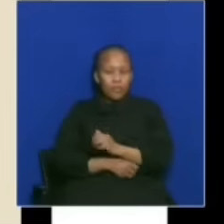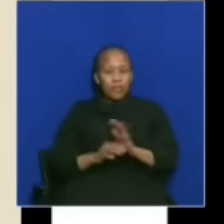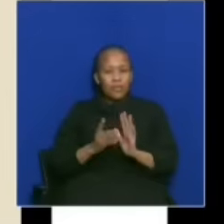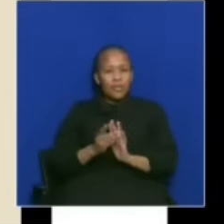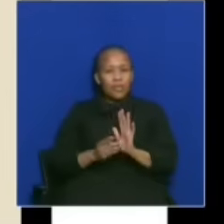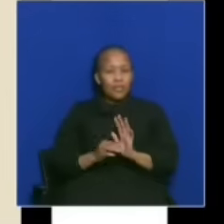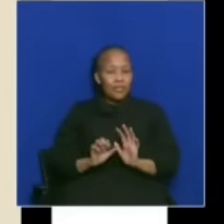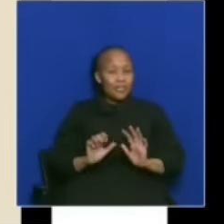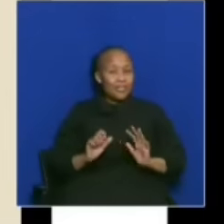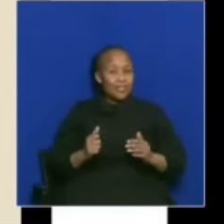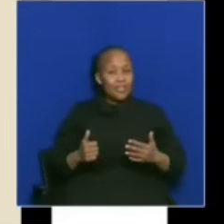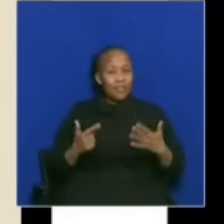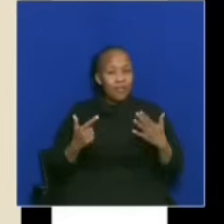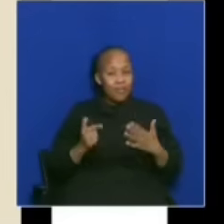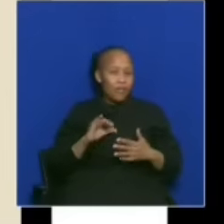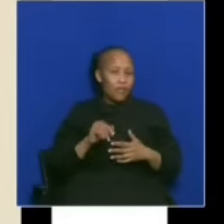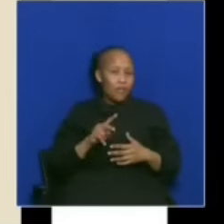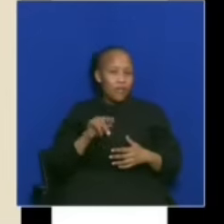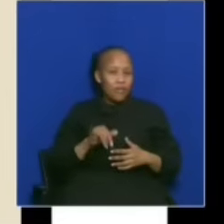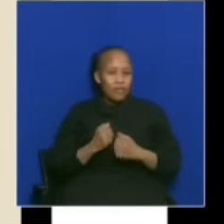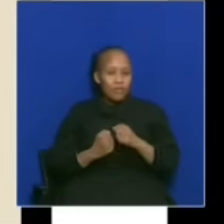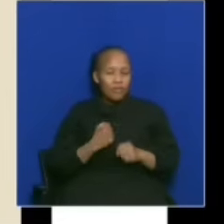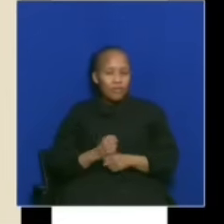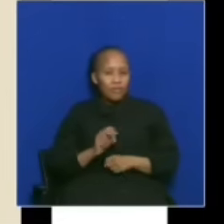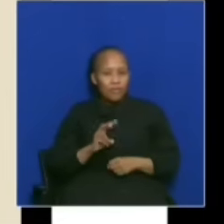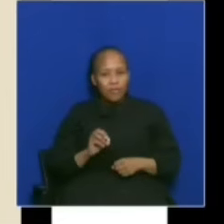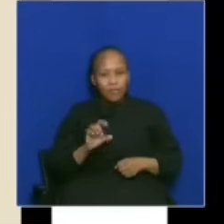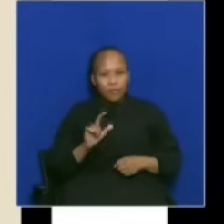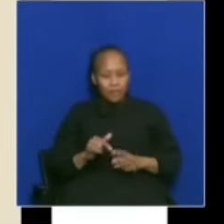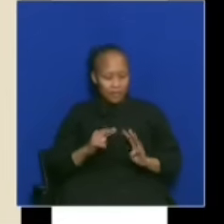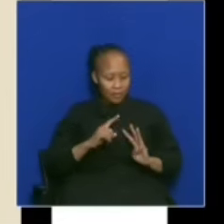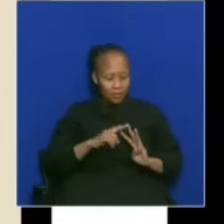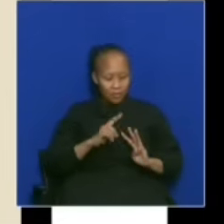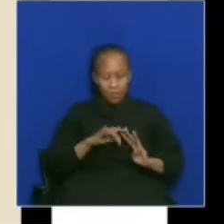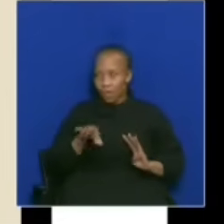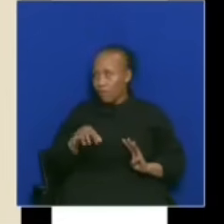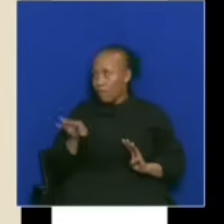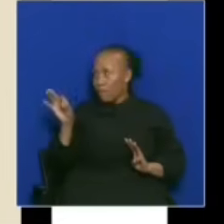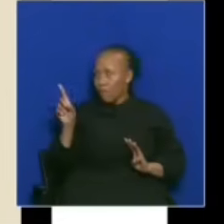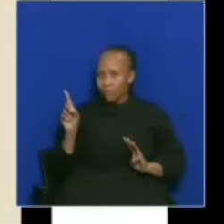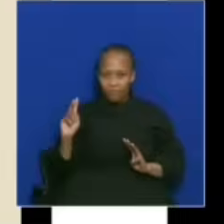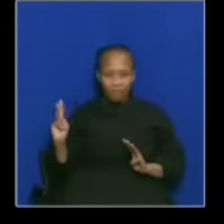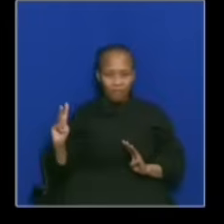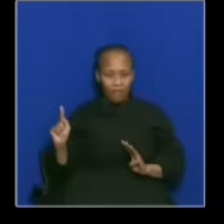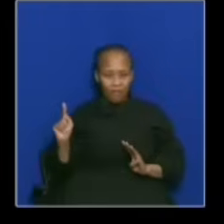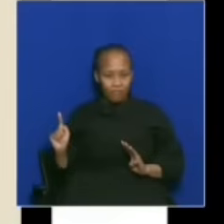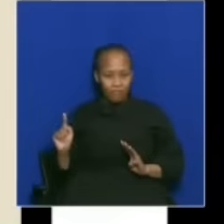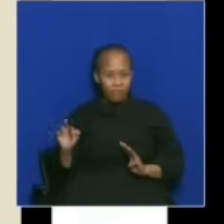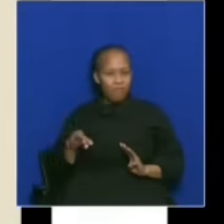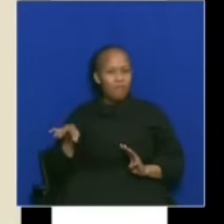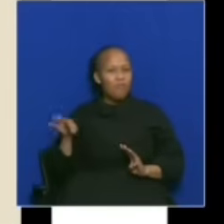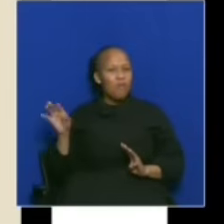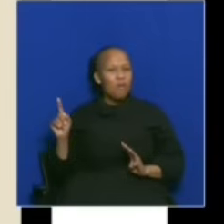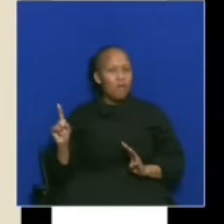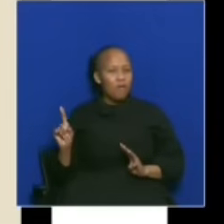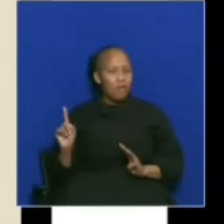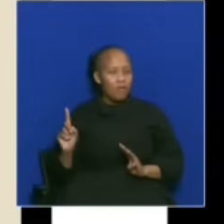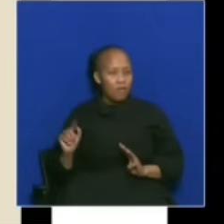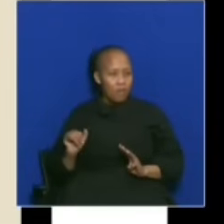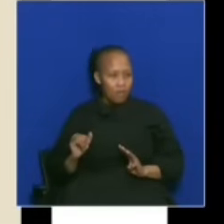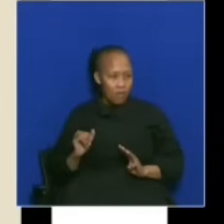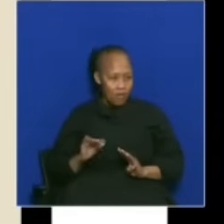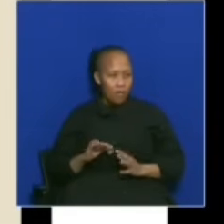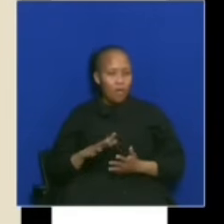2021, Mr. Sayed forwards to General Khan a post from Mr. Abramji, which